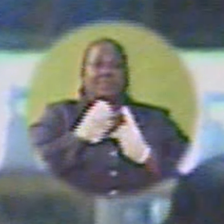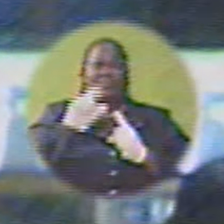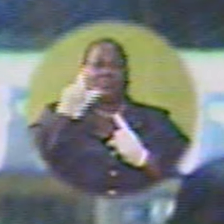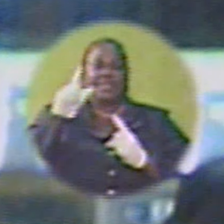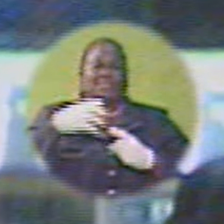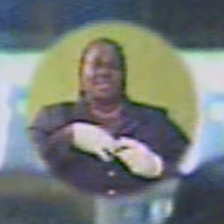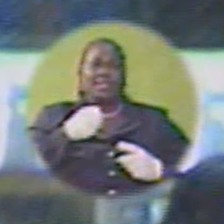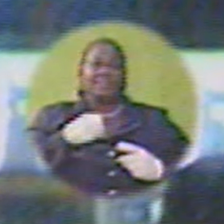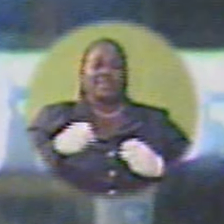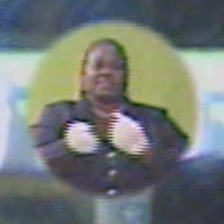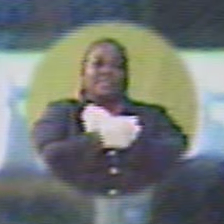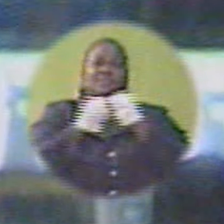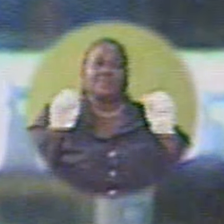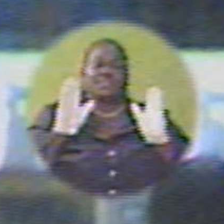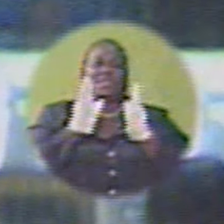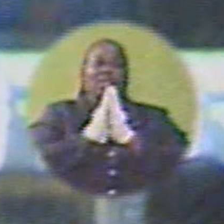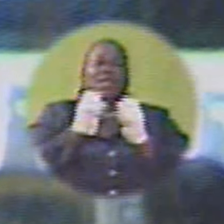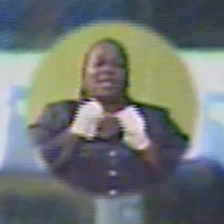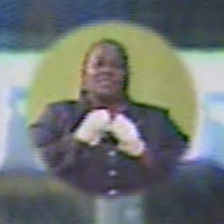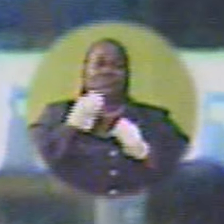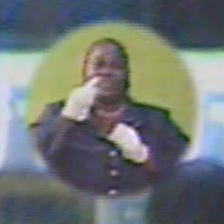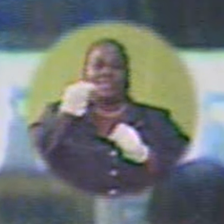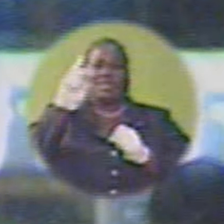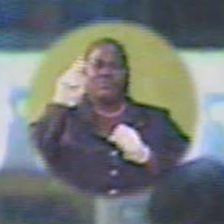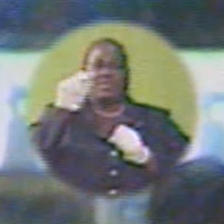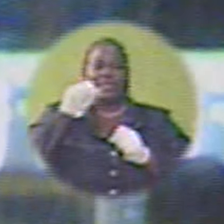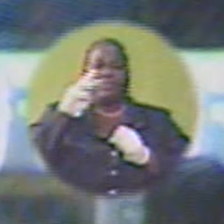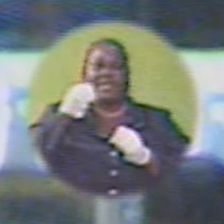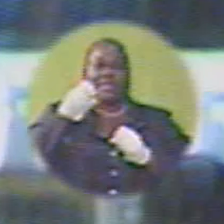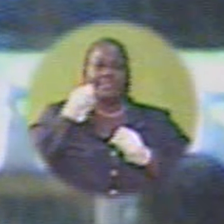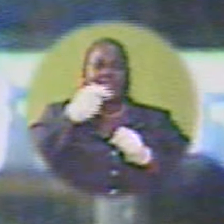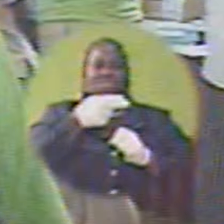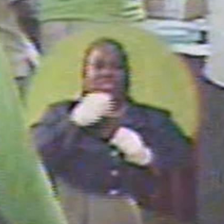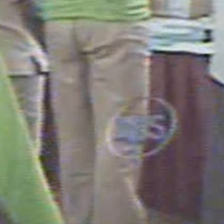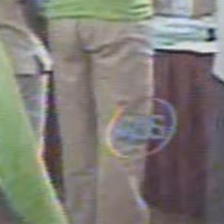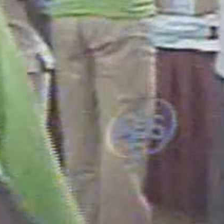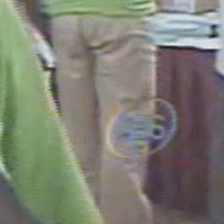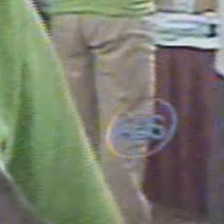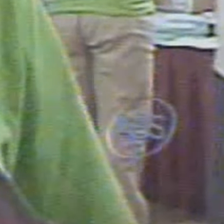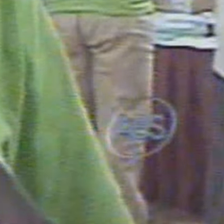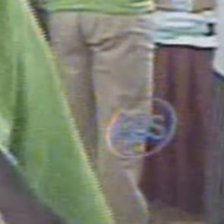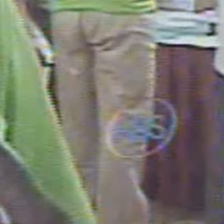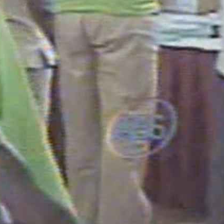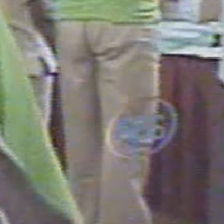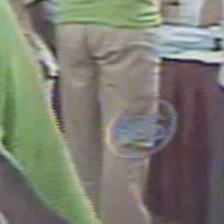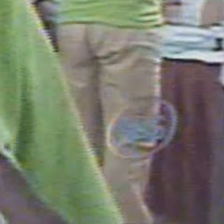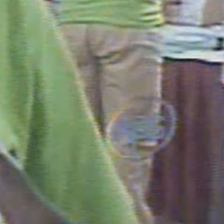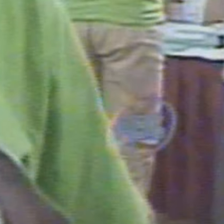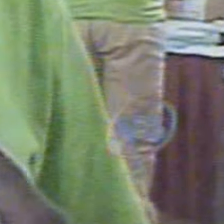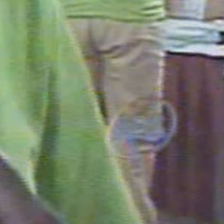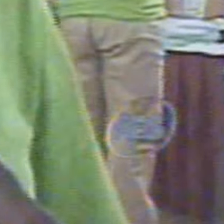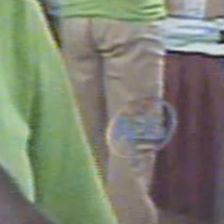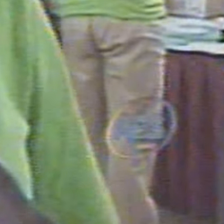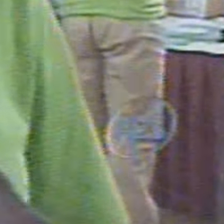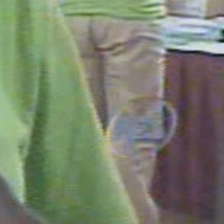Safety Manager Andrea Marshall gives an overview of the event. World Water Day looks at the